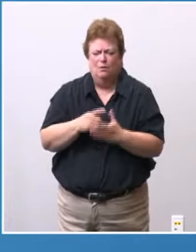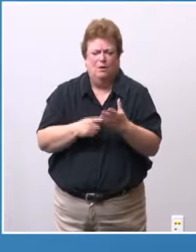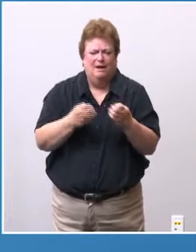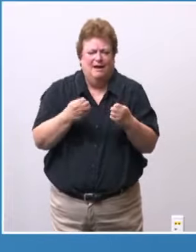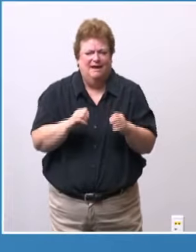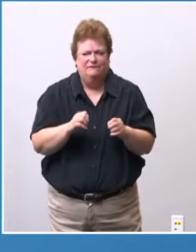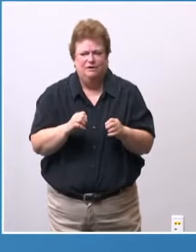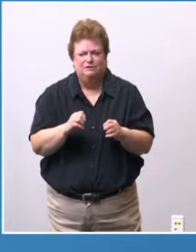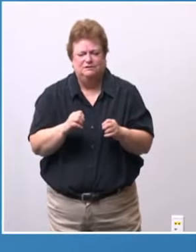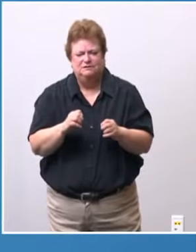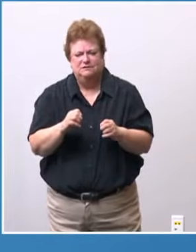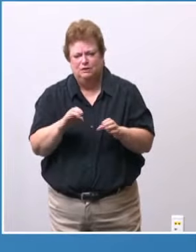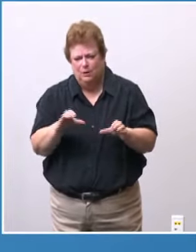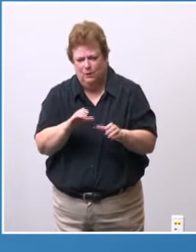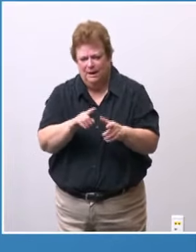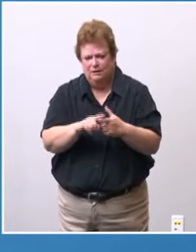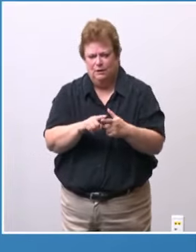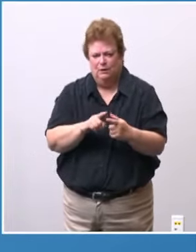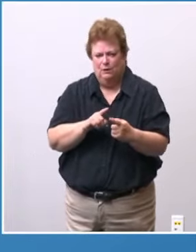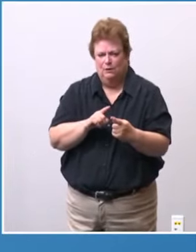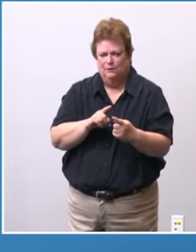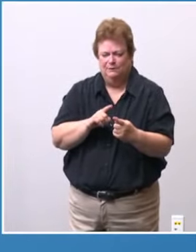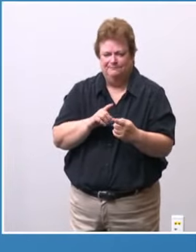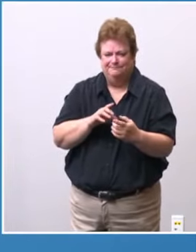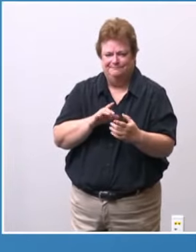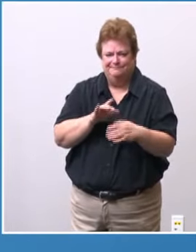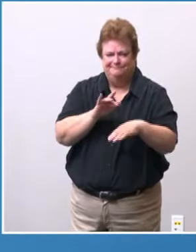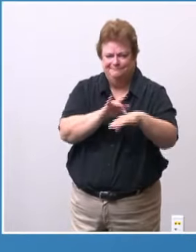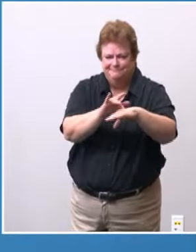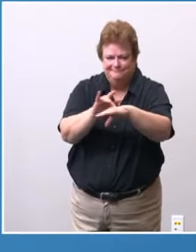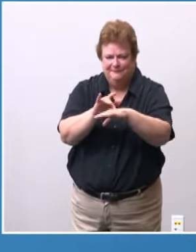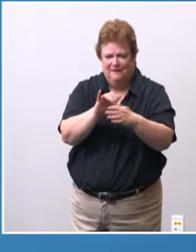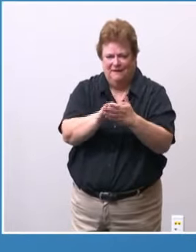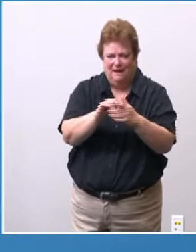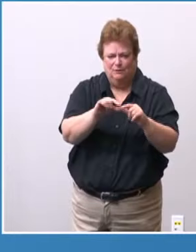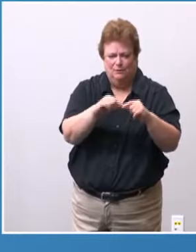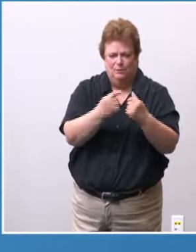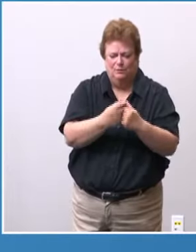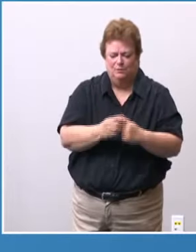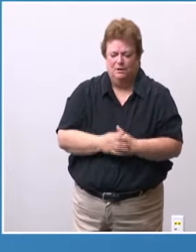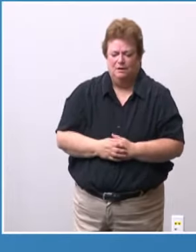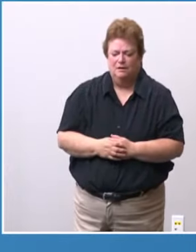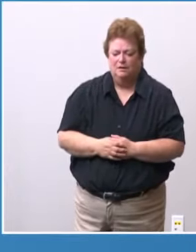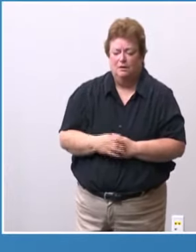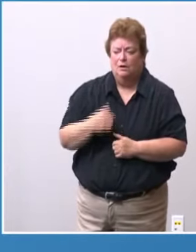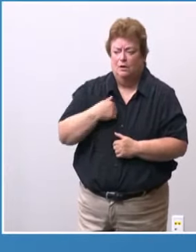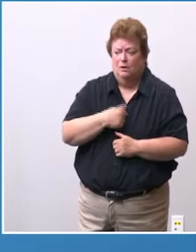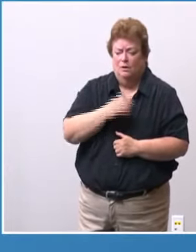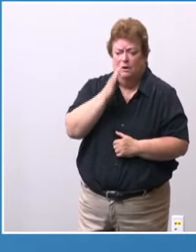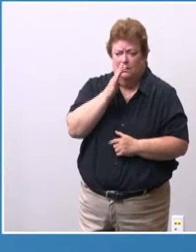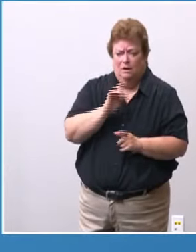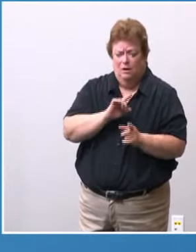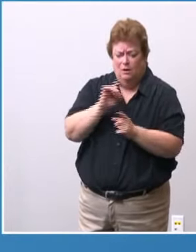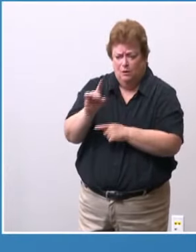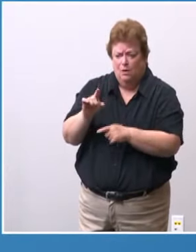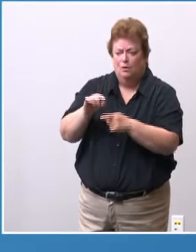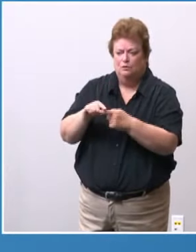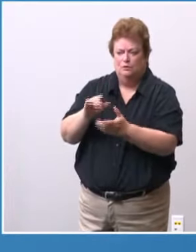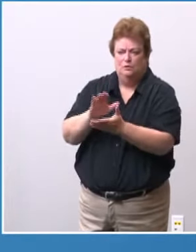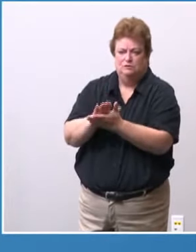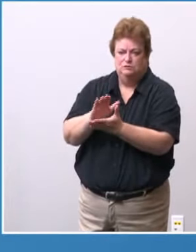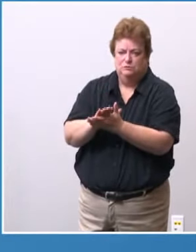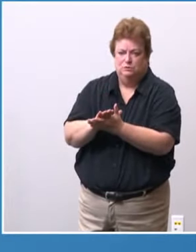being made to reach that group? You know, we're still reaching out, and actually, Bill, will be going into the